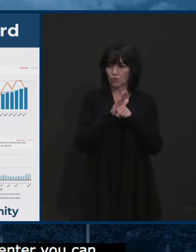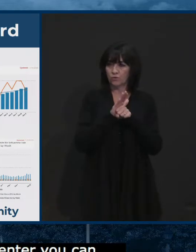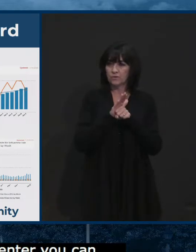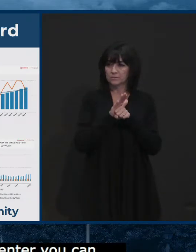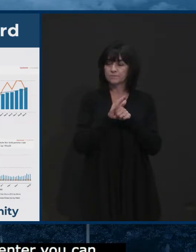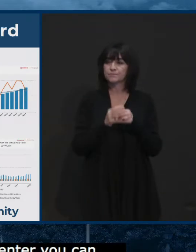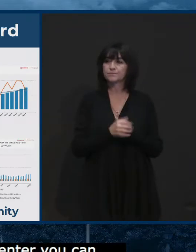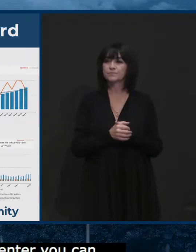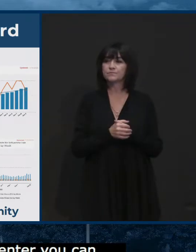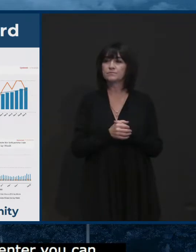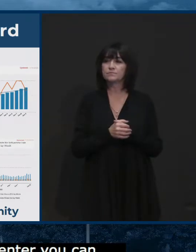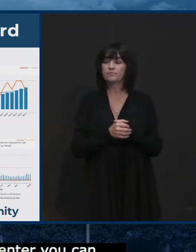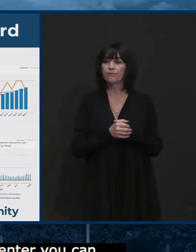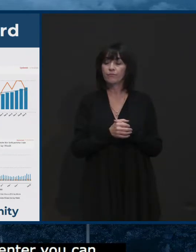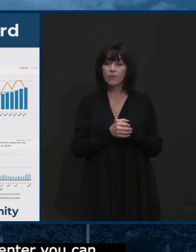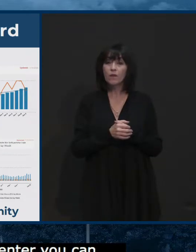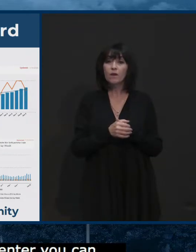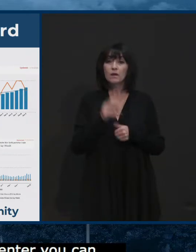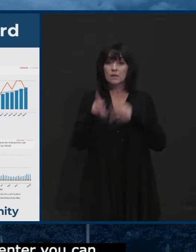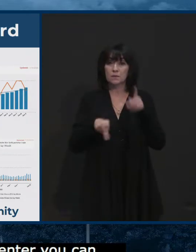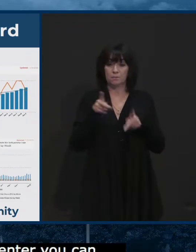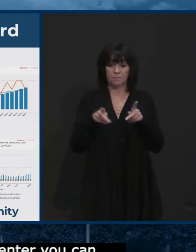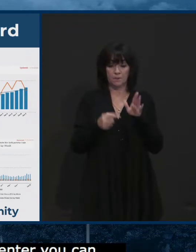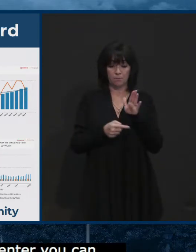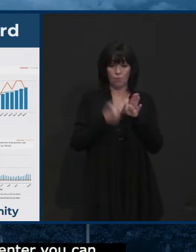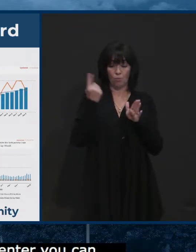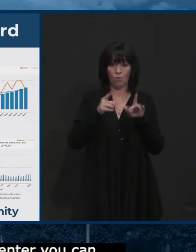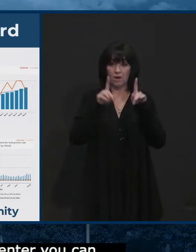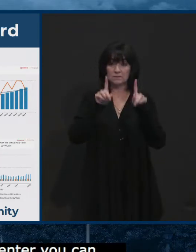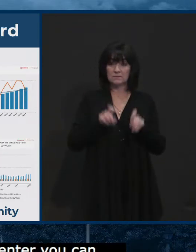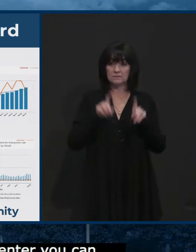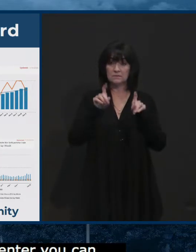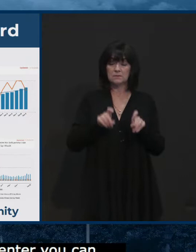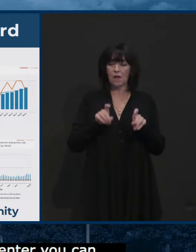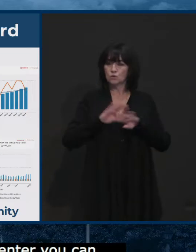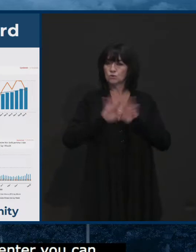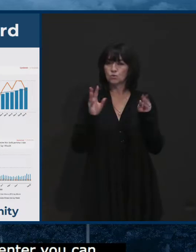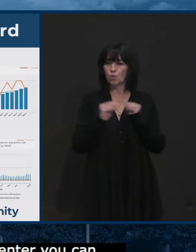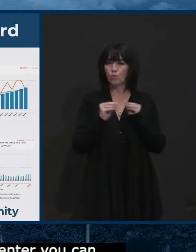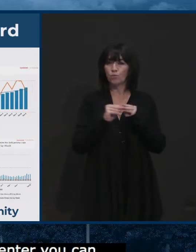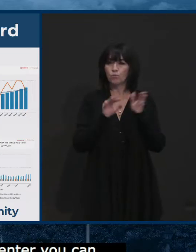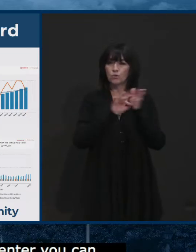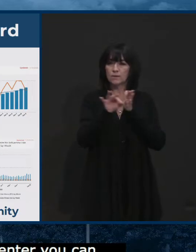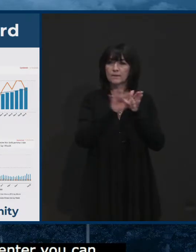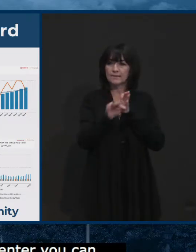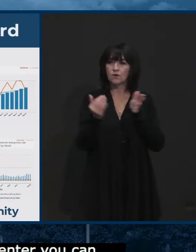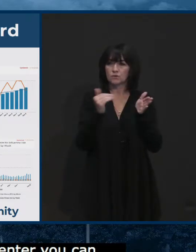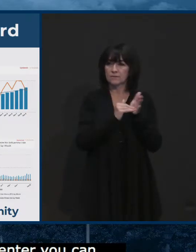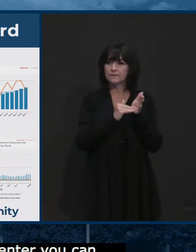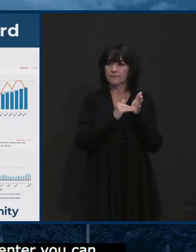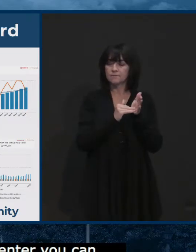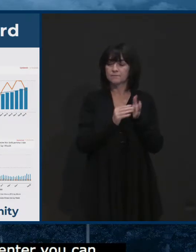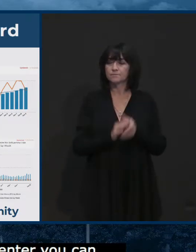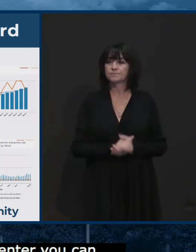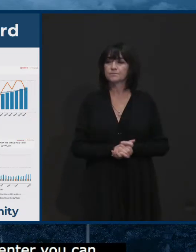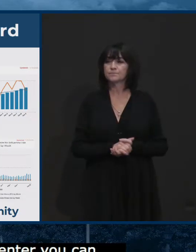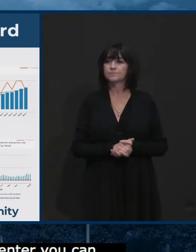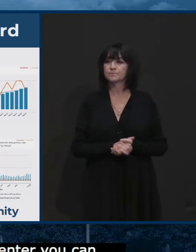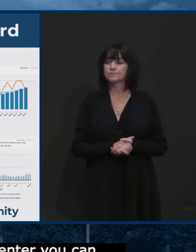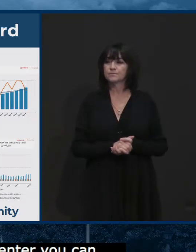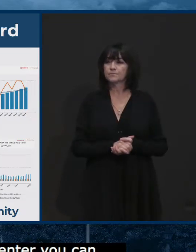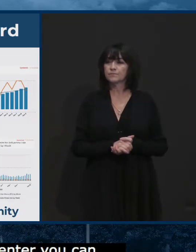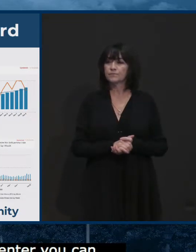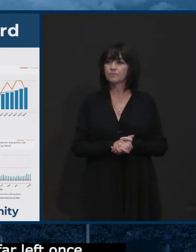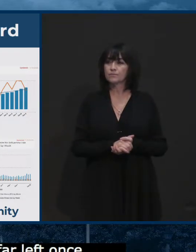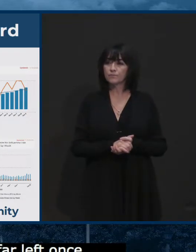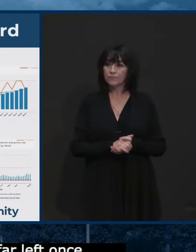just the people that have tested. Once they're tested once, they're not counted again. And you see it's a much bigger number. The number,